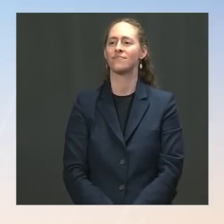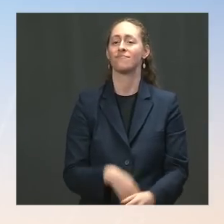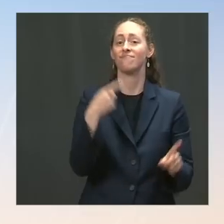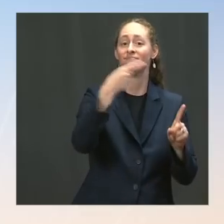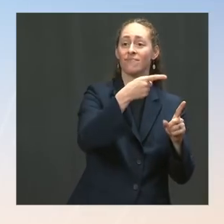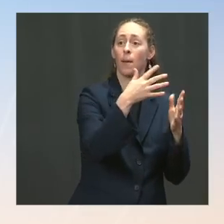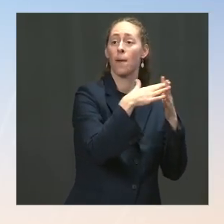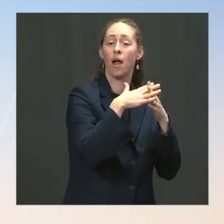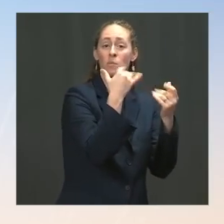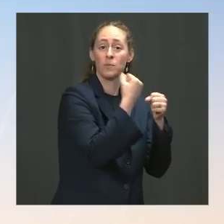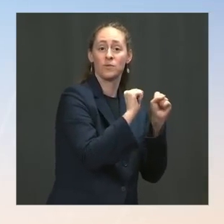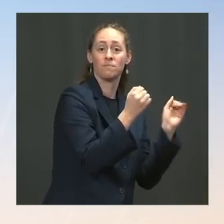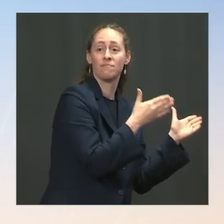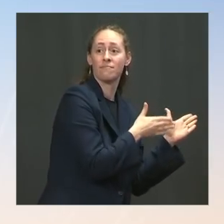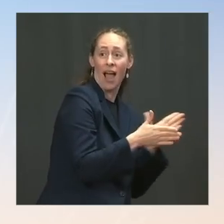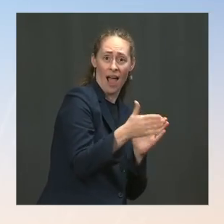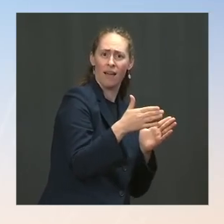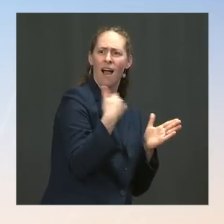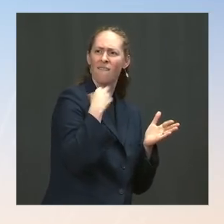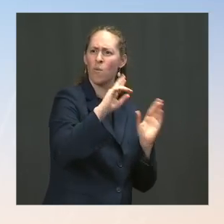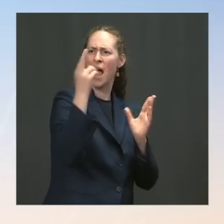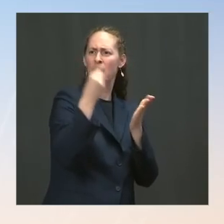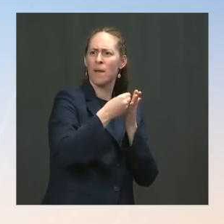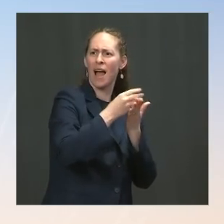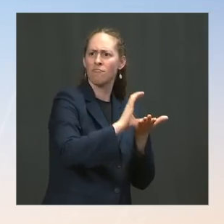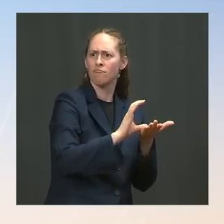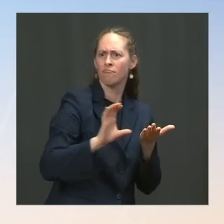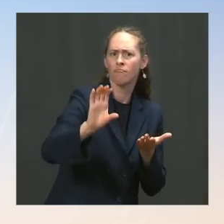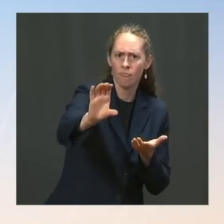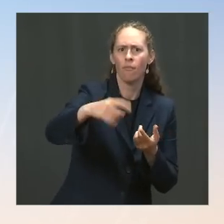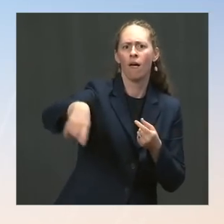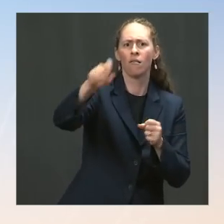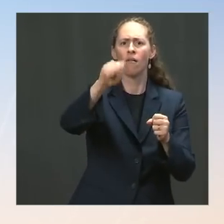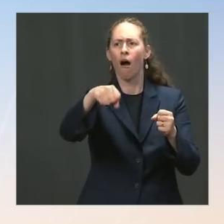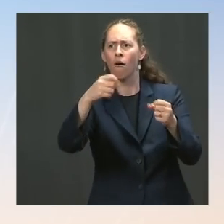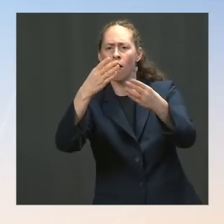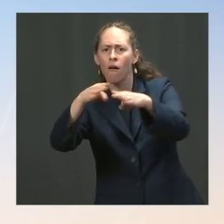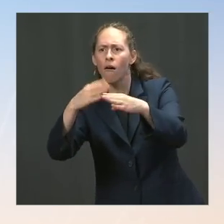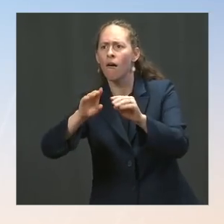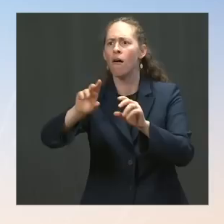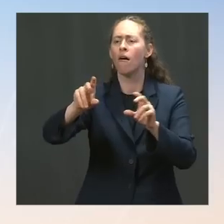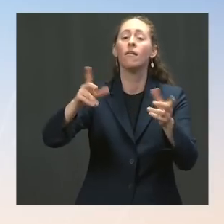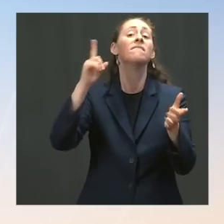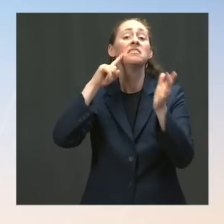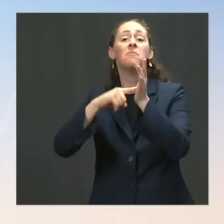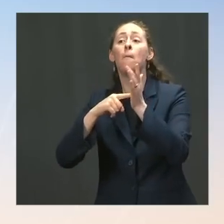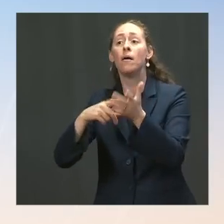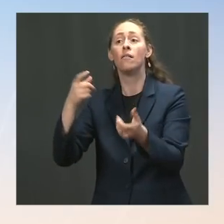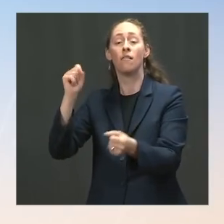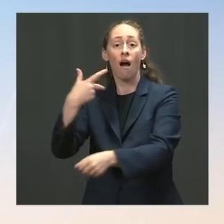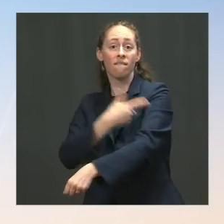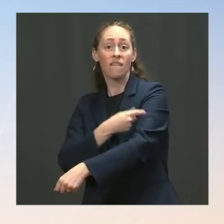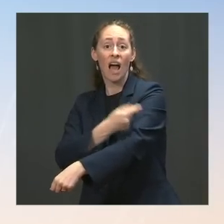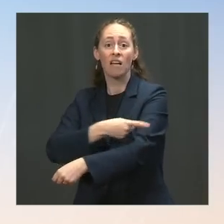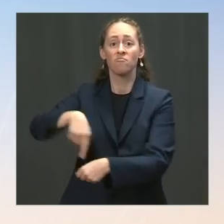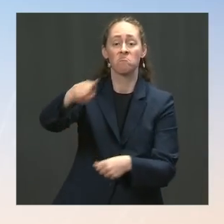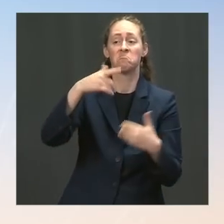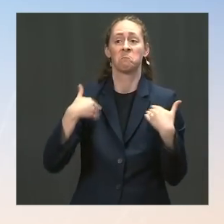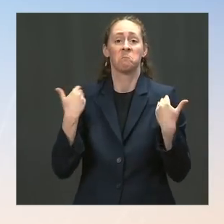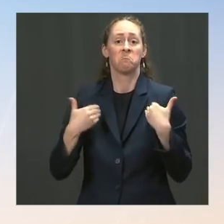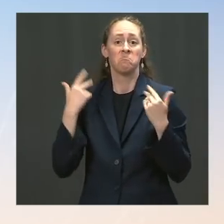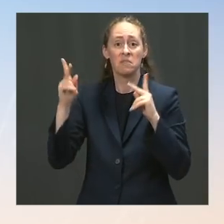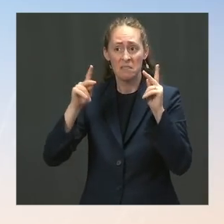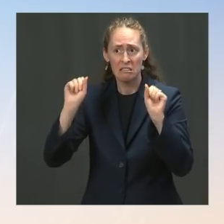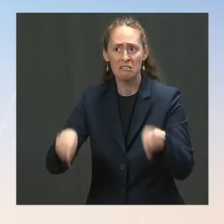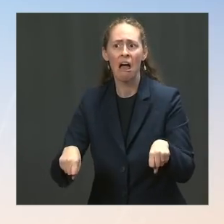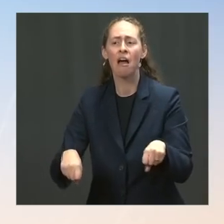These include helping get our young people vaccinated. We're doubling down to get more students vaccinated as they return to